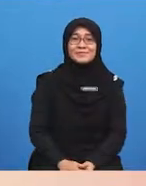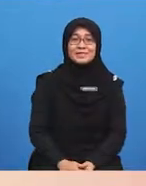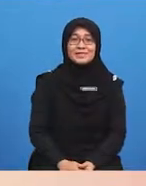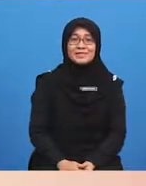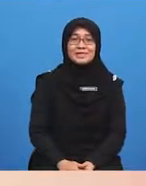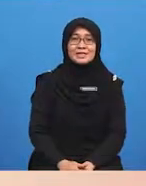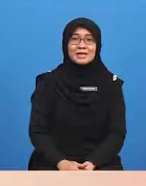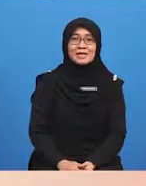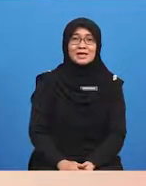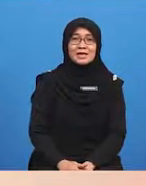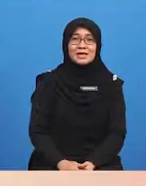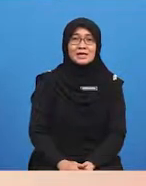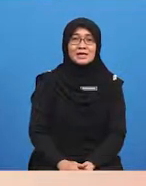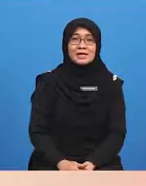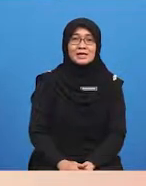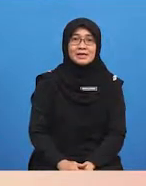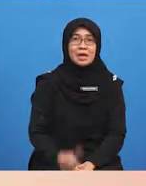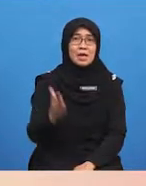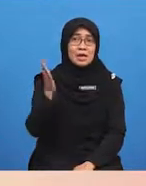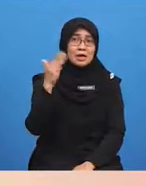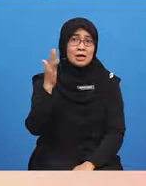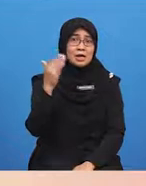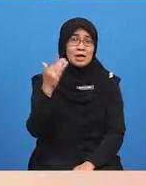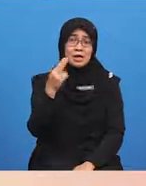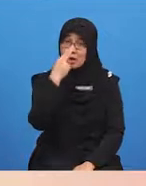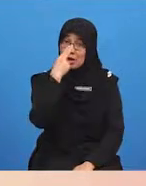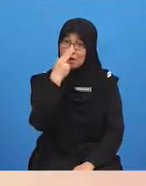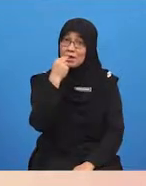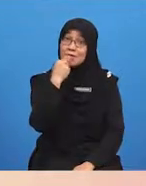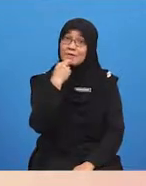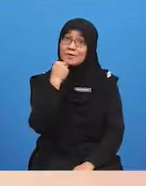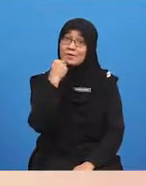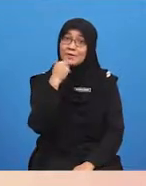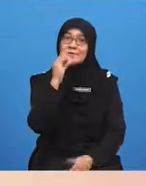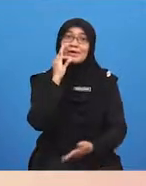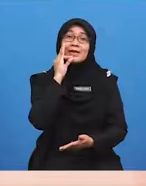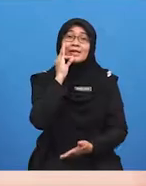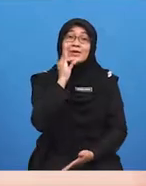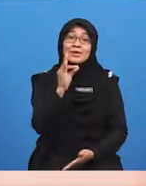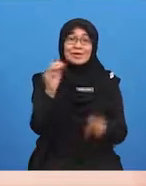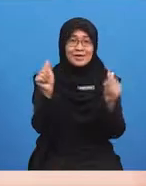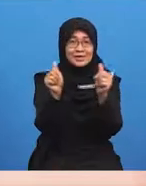let's hear about today's fun facts with Yolo.